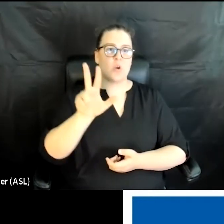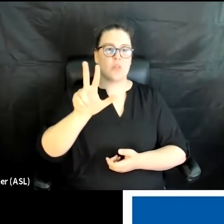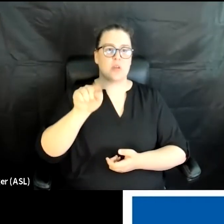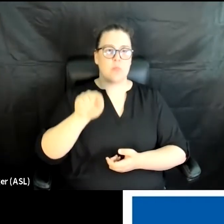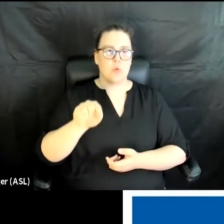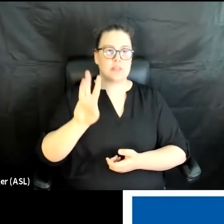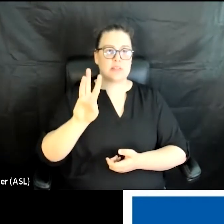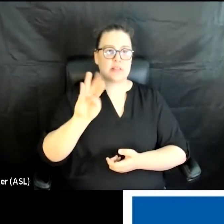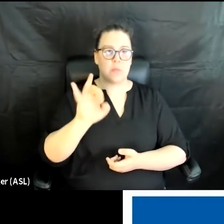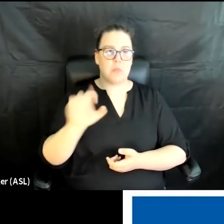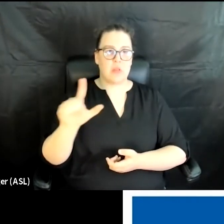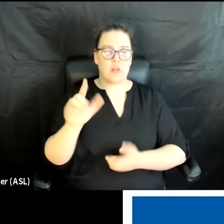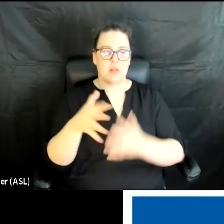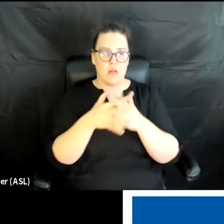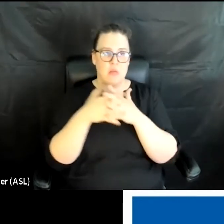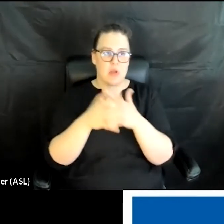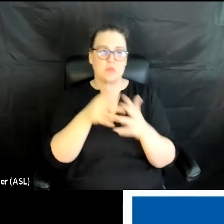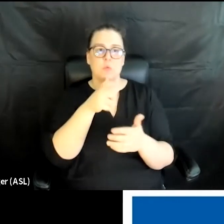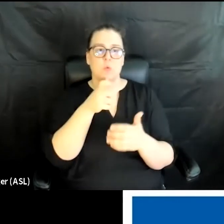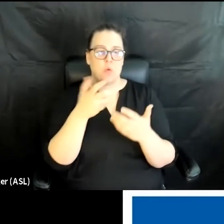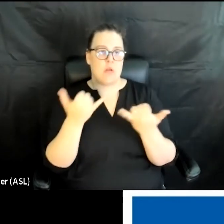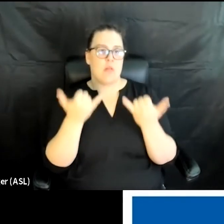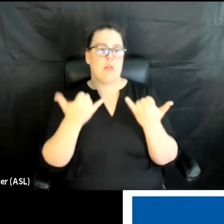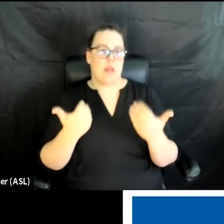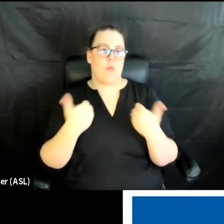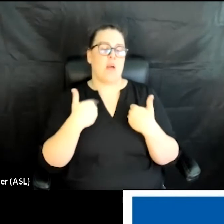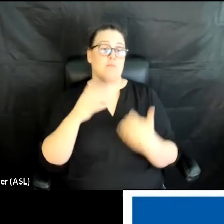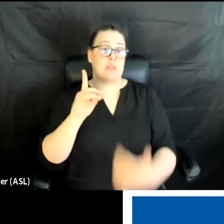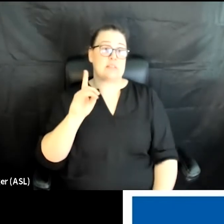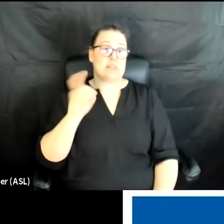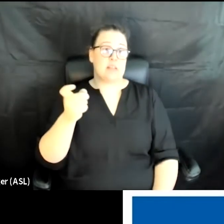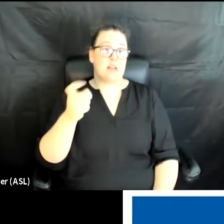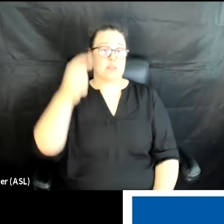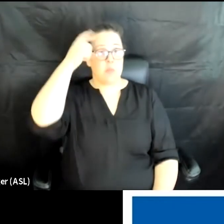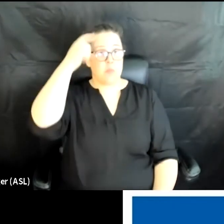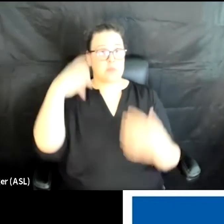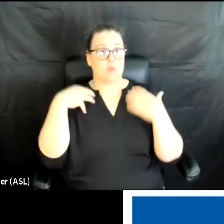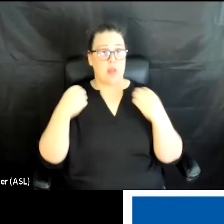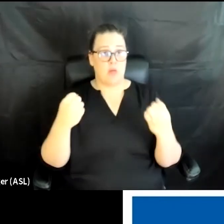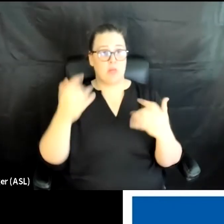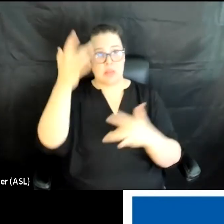43.6 million Americans currently that has a diagnosable mental health illness.